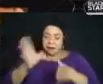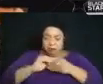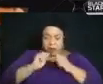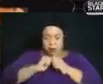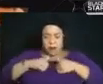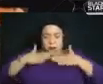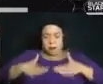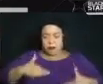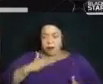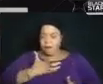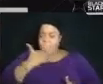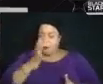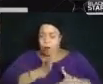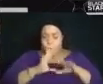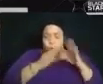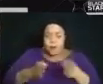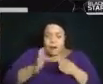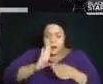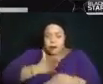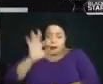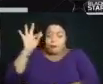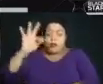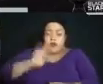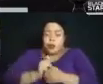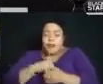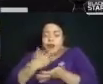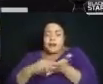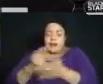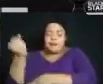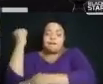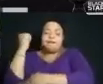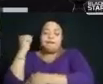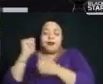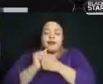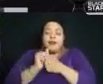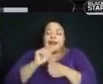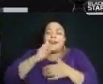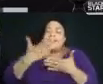standing, even with our suffering and our sacrifices, that we won't be